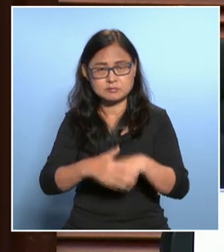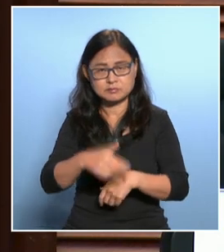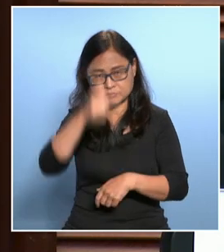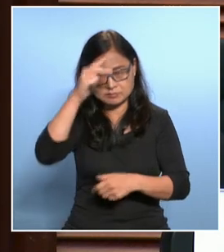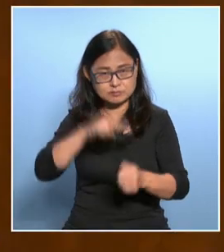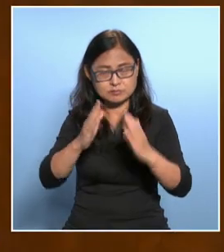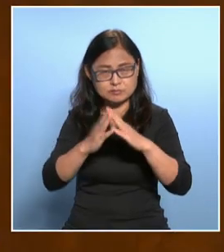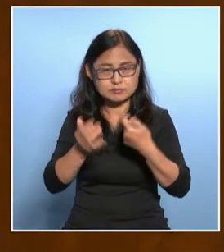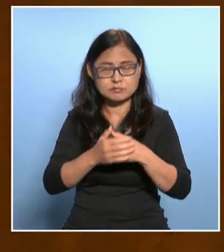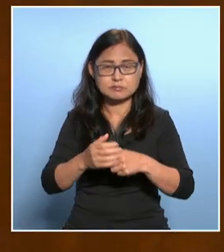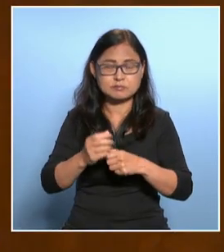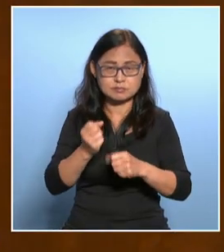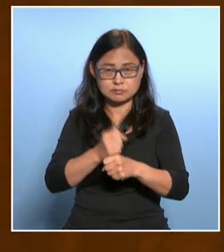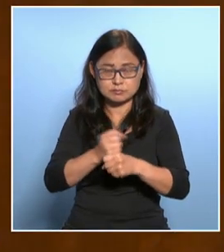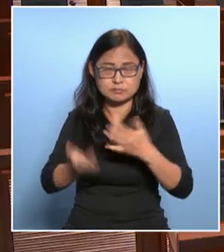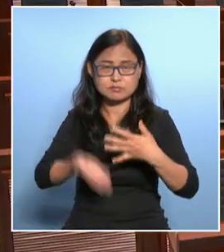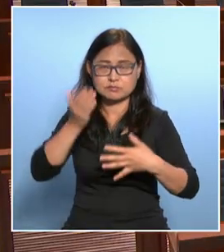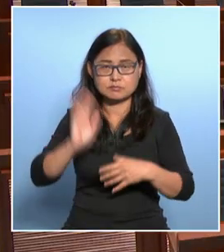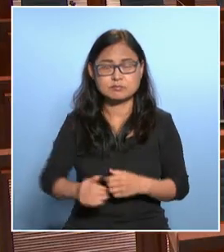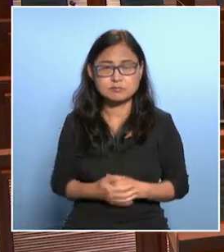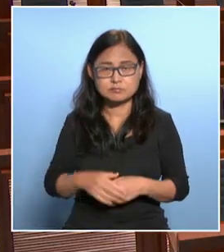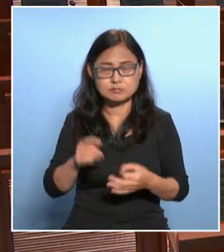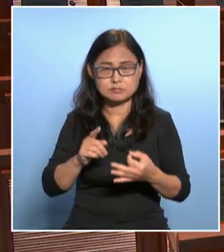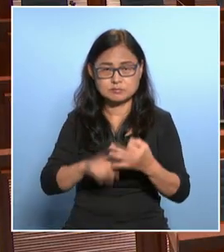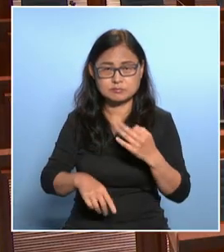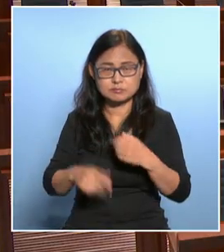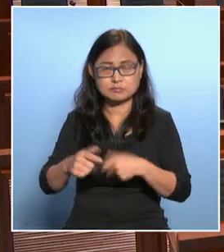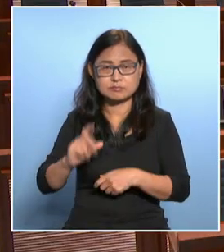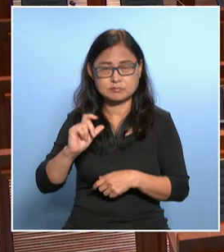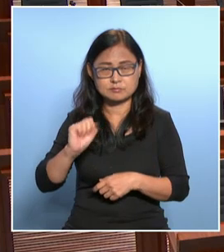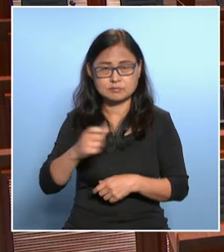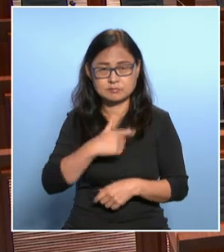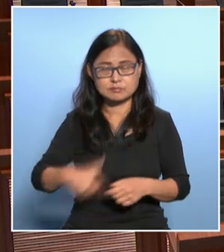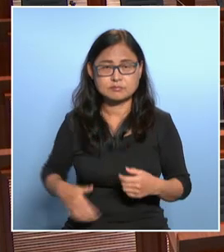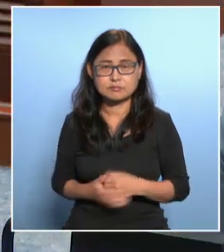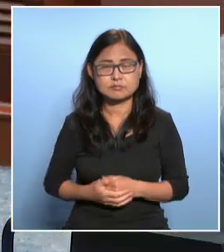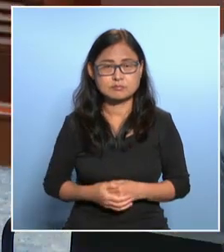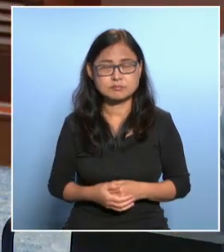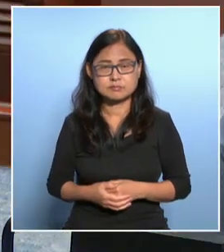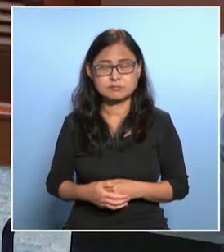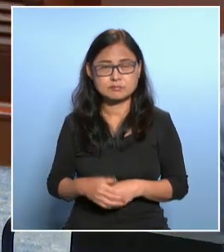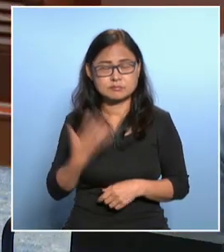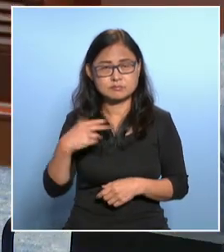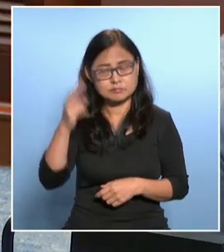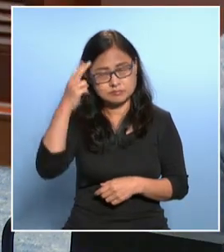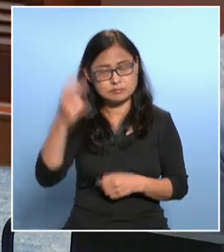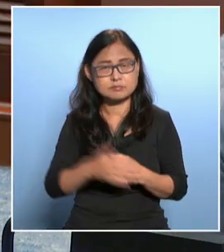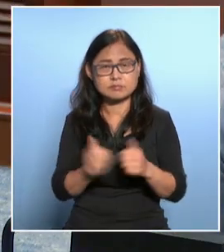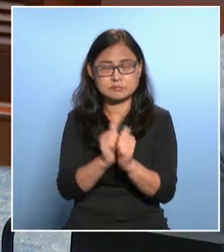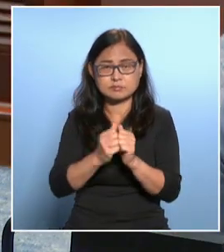this committee, we can enhance the performance of the hospital authority. Next, Mr. Siu Ka-fai. Thank you,